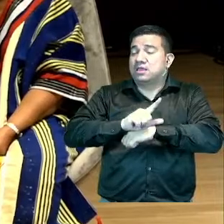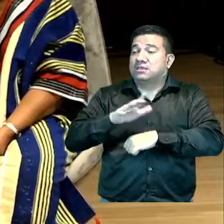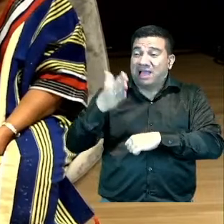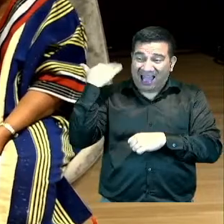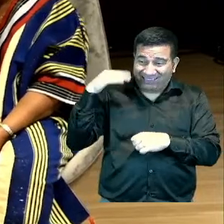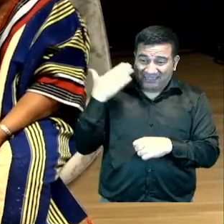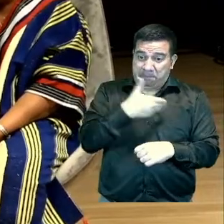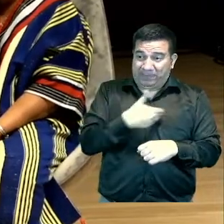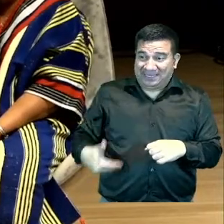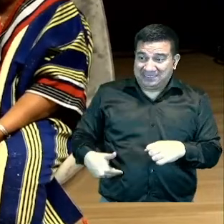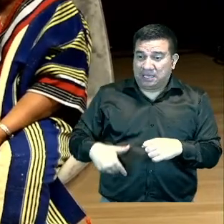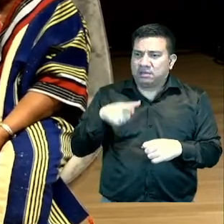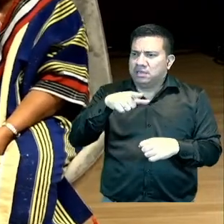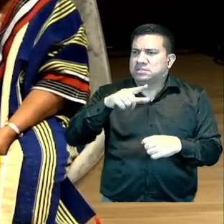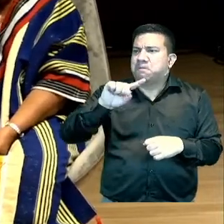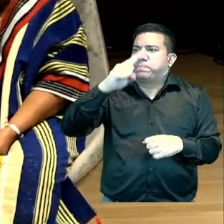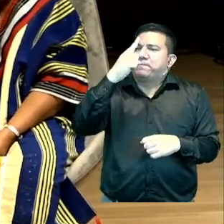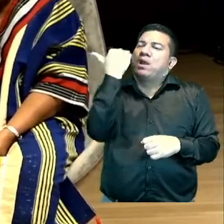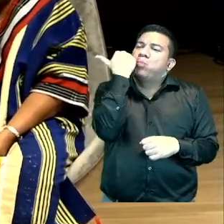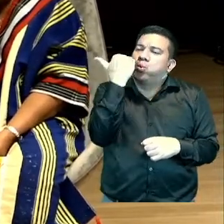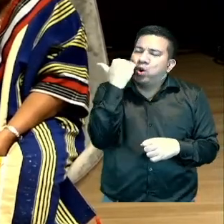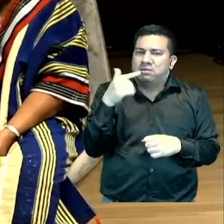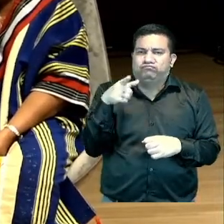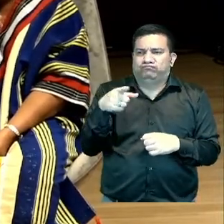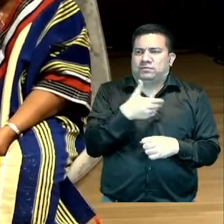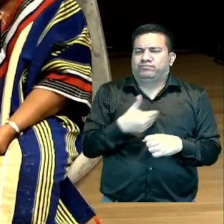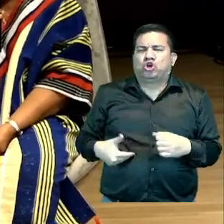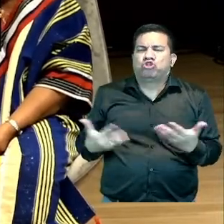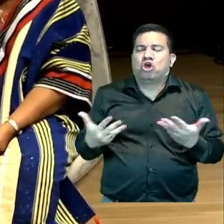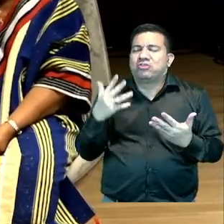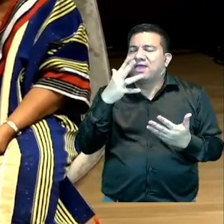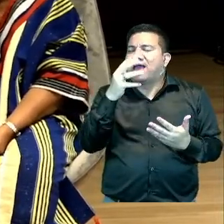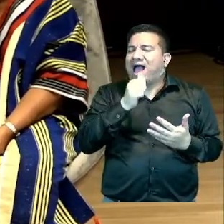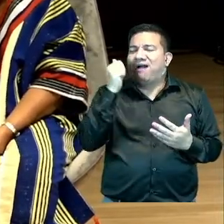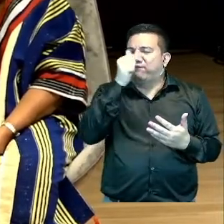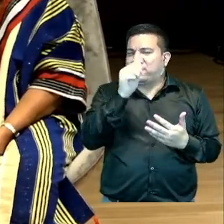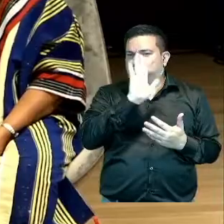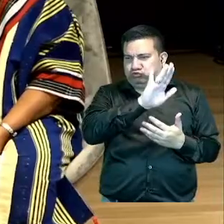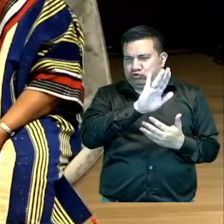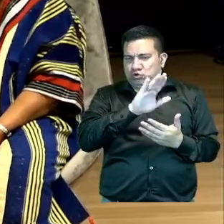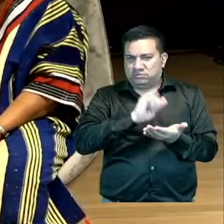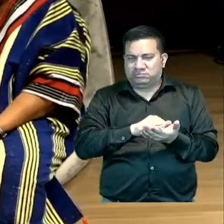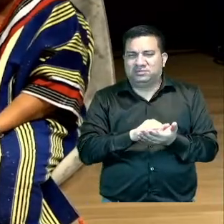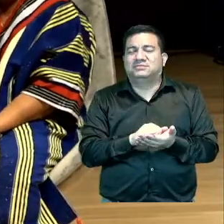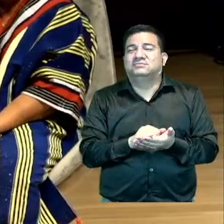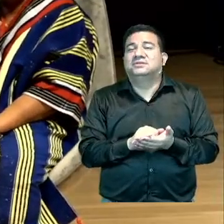be elected president in Africa. So when she said, go to Franca,